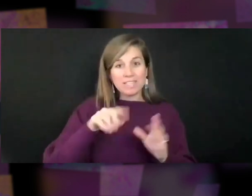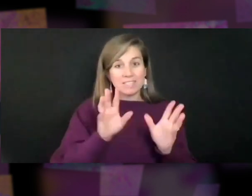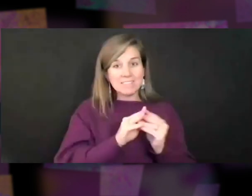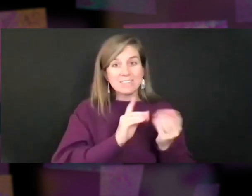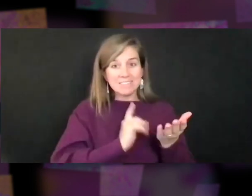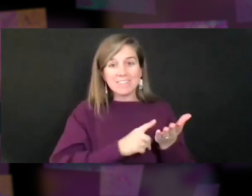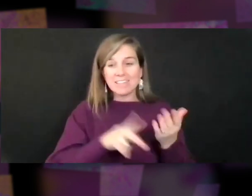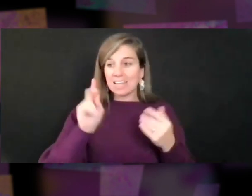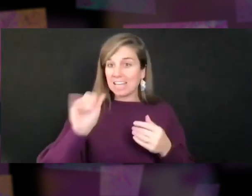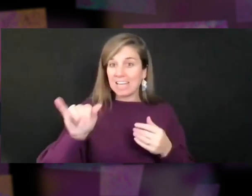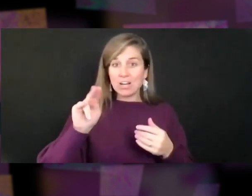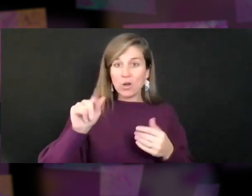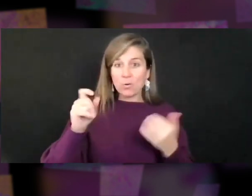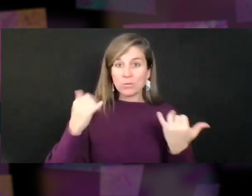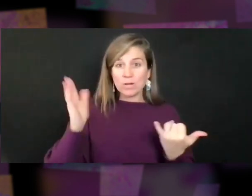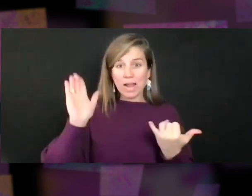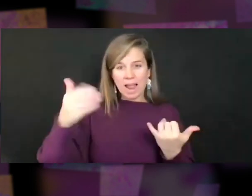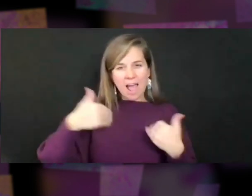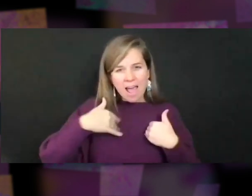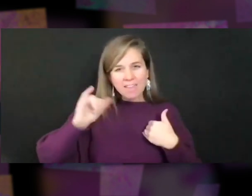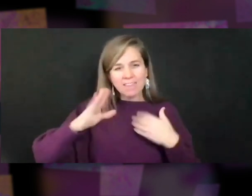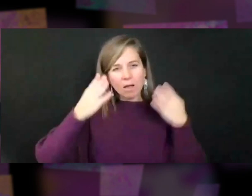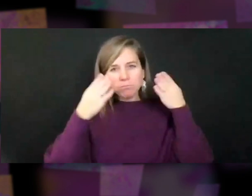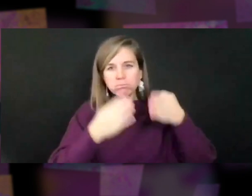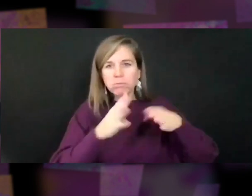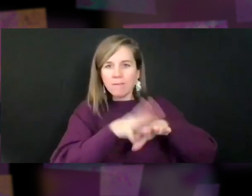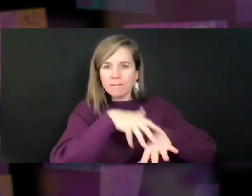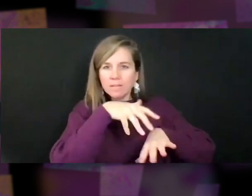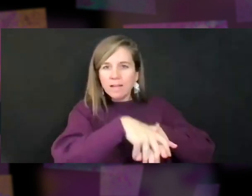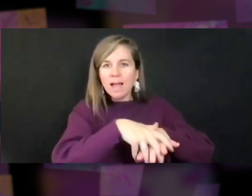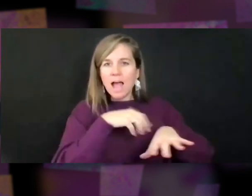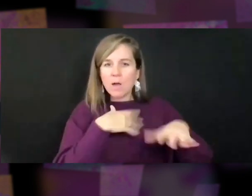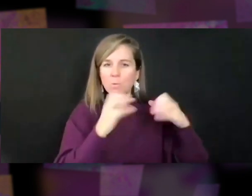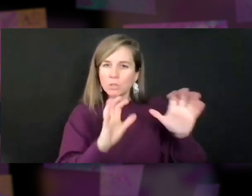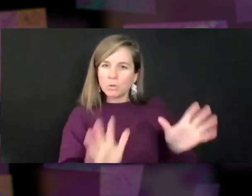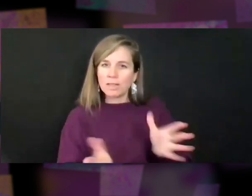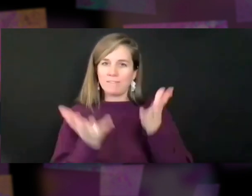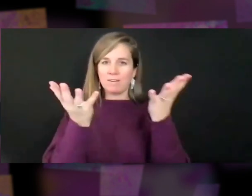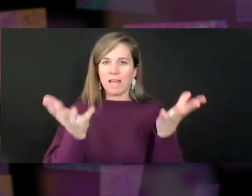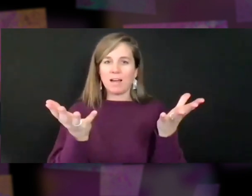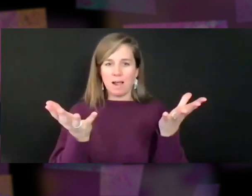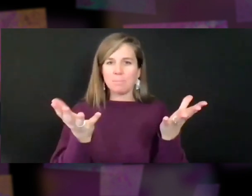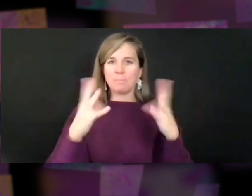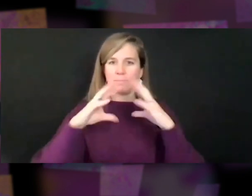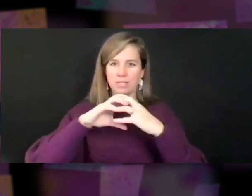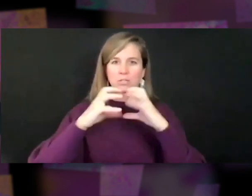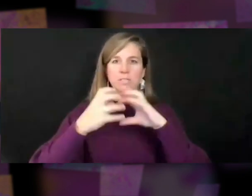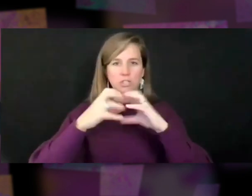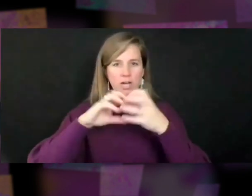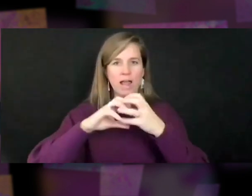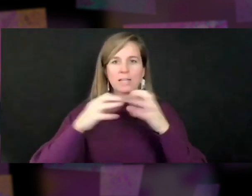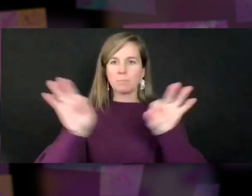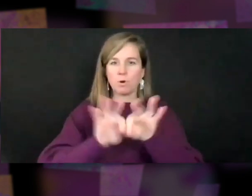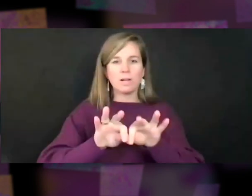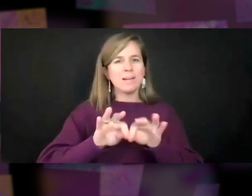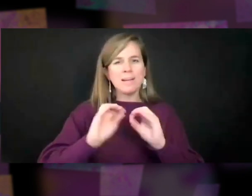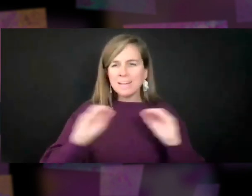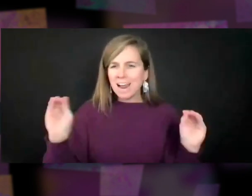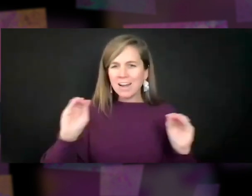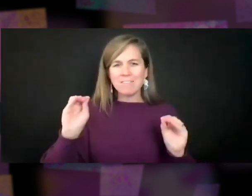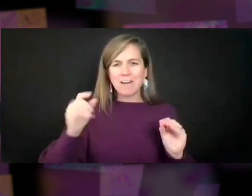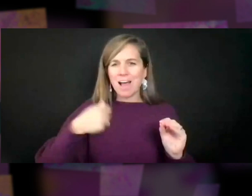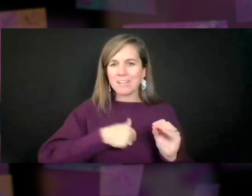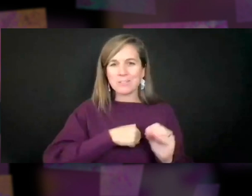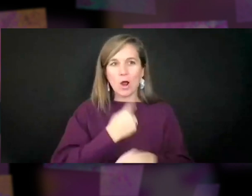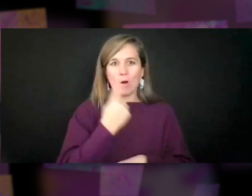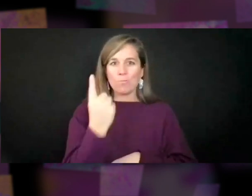this keynote had this specific Indigenous focus, I really want to lift that up as well. None of us are monoliths. And